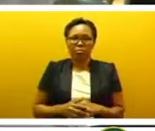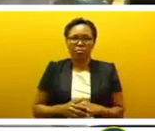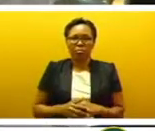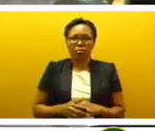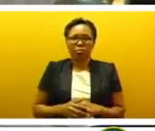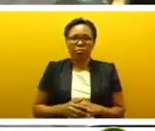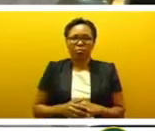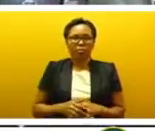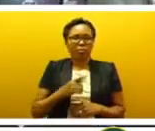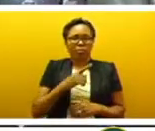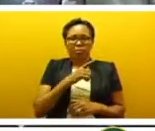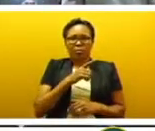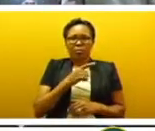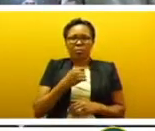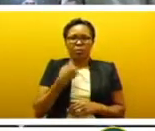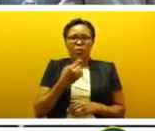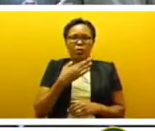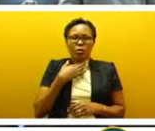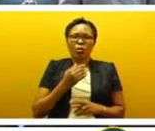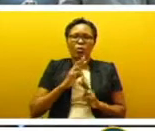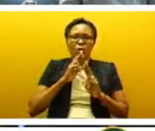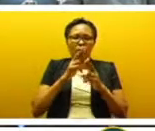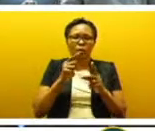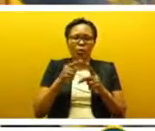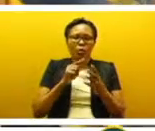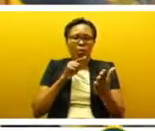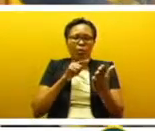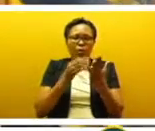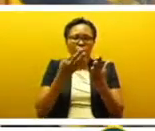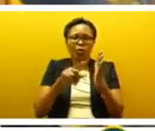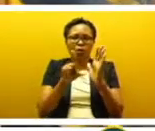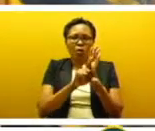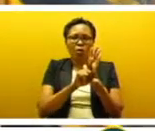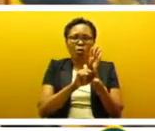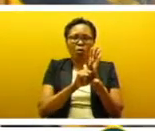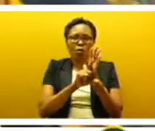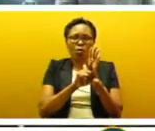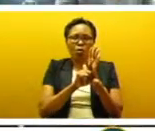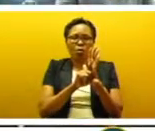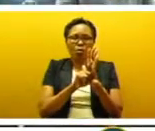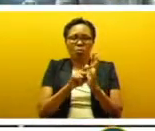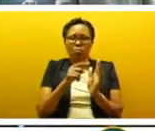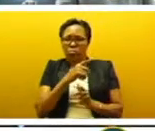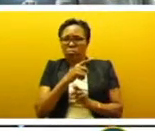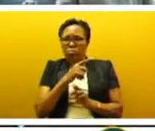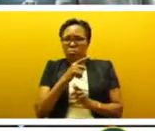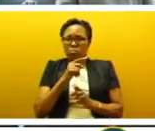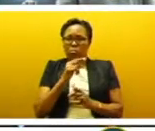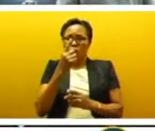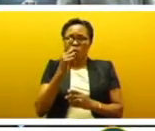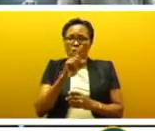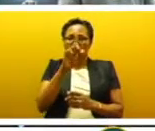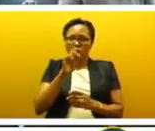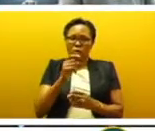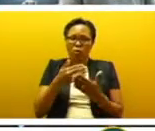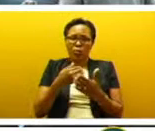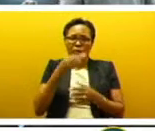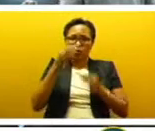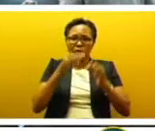Just to respond on points of law. My lady, there was a question that was posed by Justice Ouko.